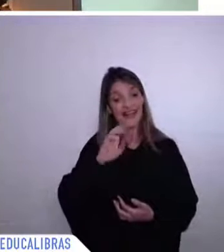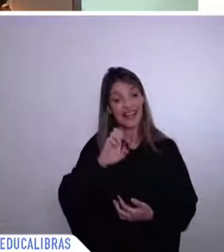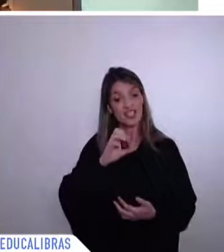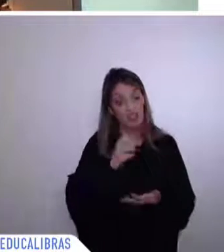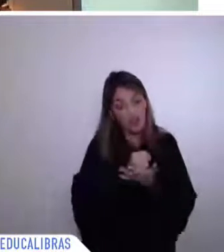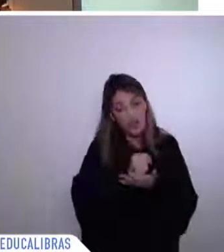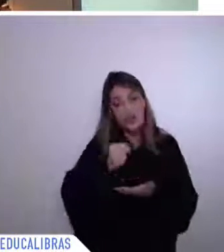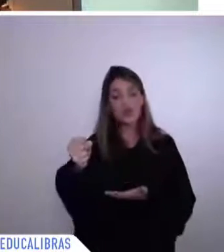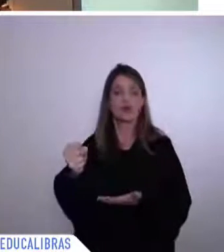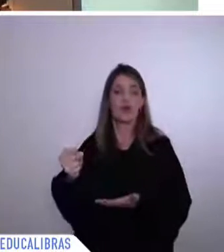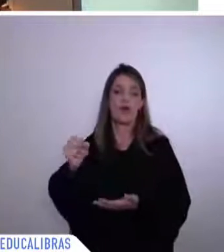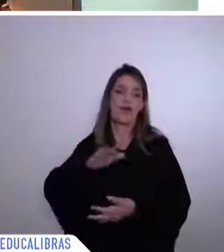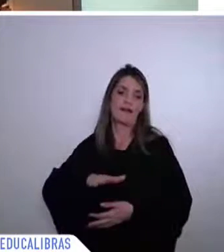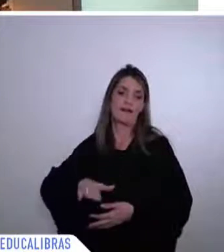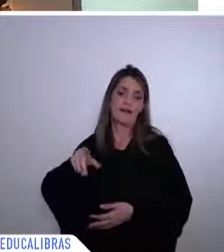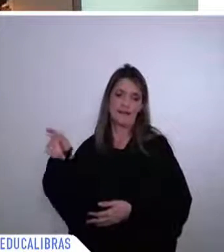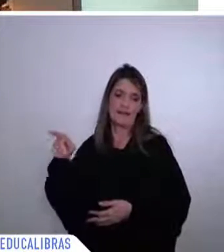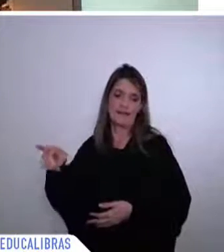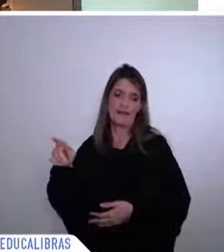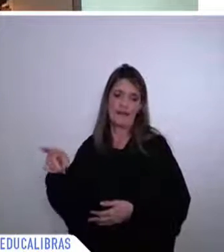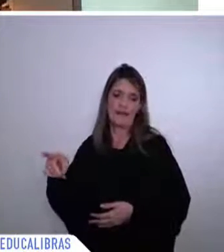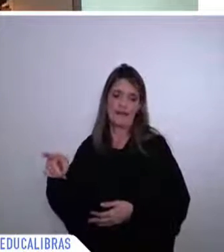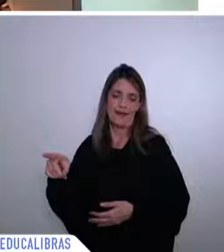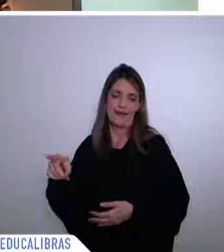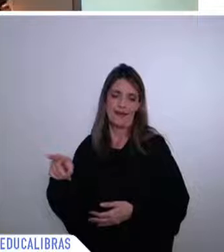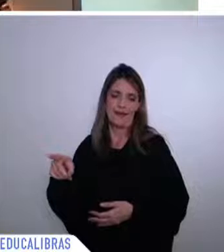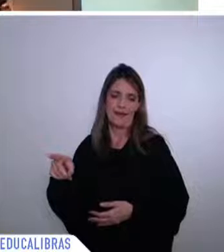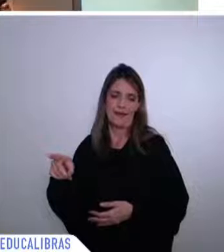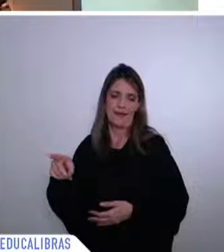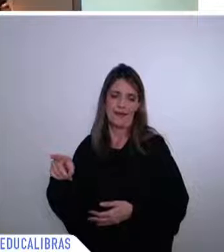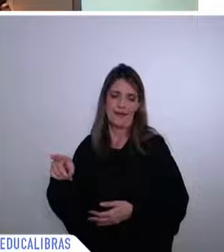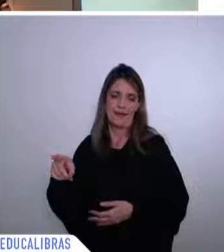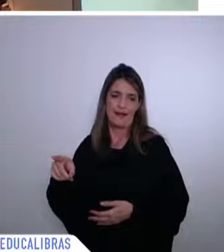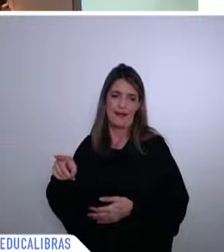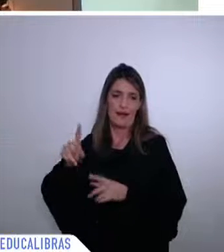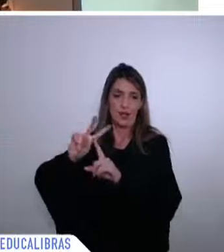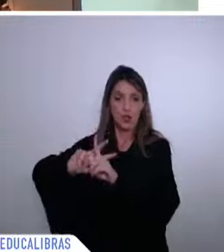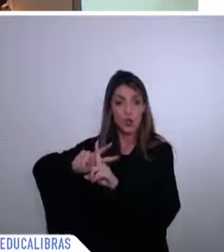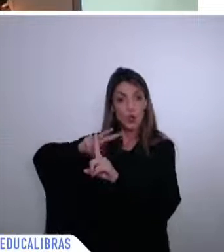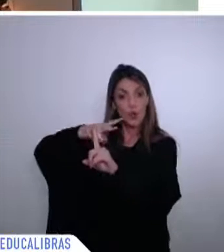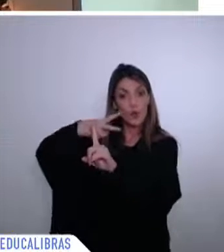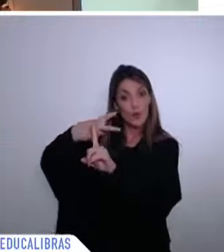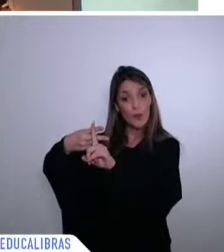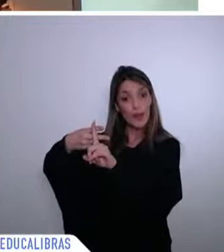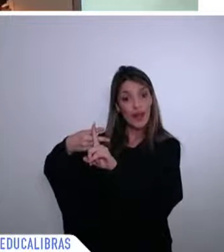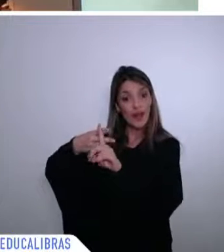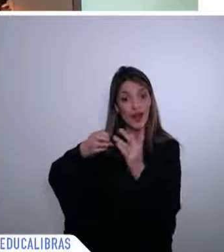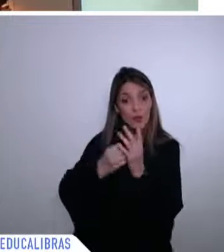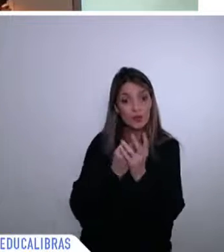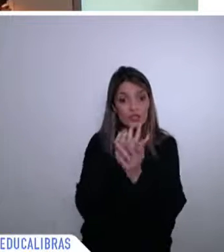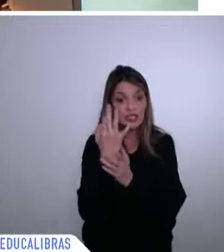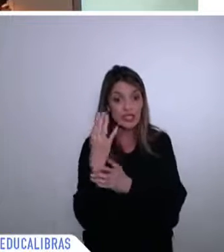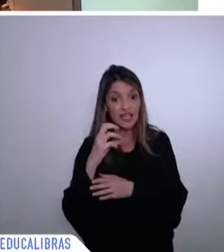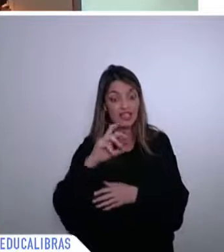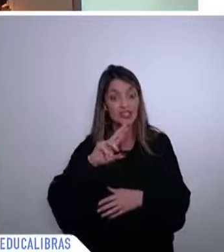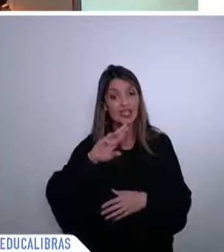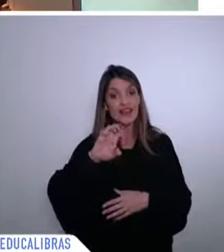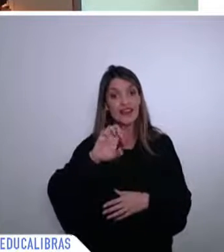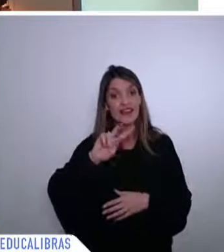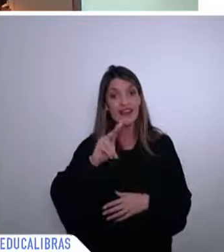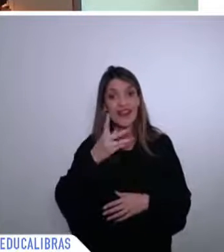lowest number of people, which are the ones with the lowest income, 23%, they have access to daycare.